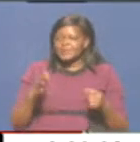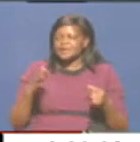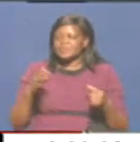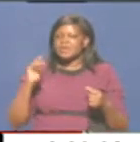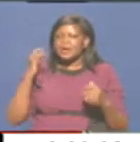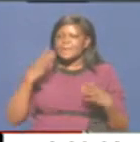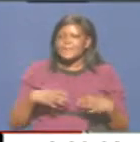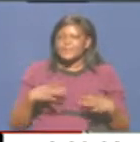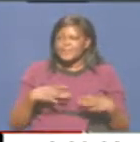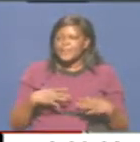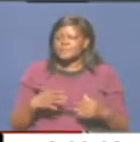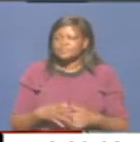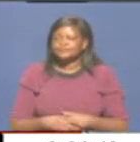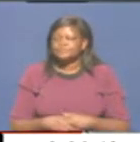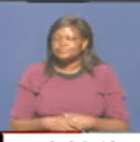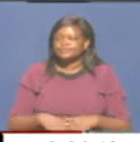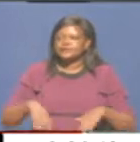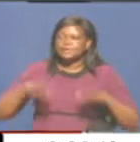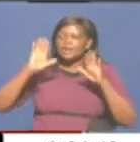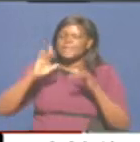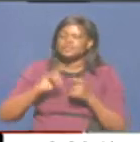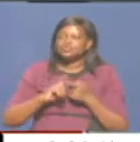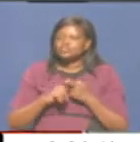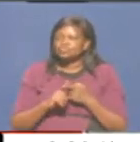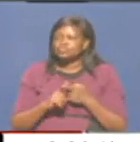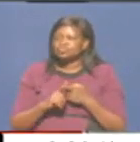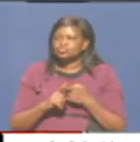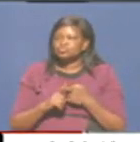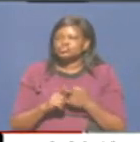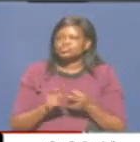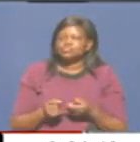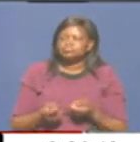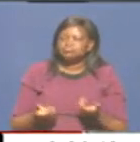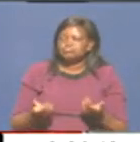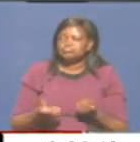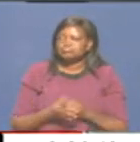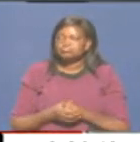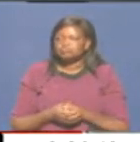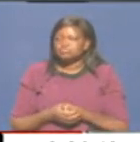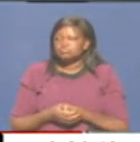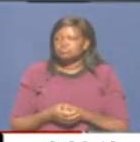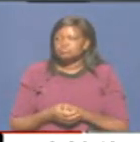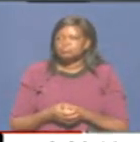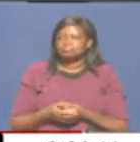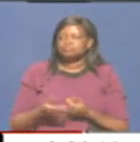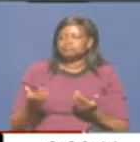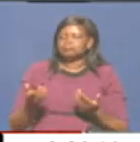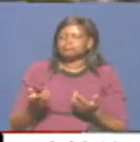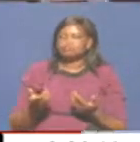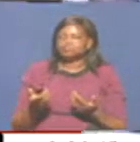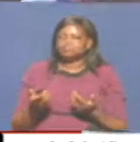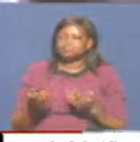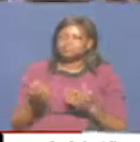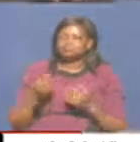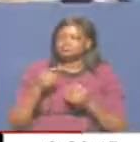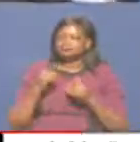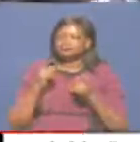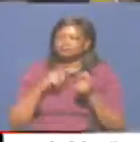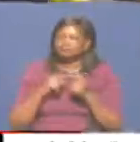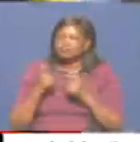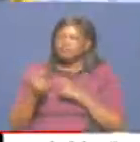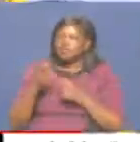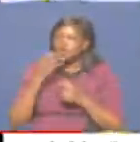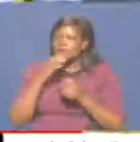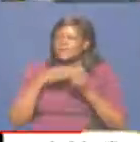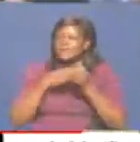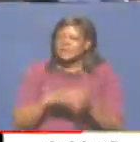a spirited campaign to woo an electorate perceived it inclined towards ODM leader Raila Odinga, the DP